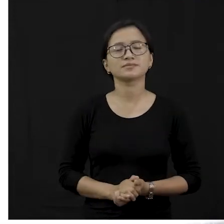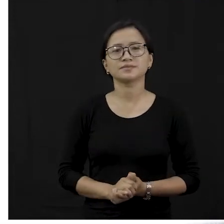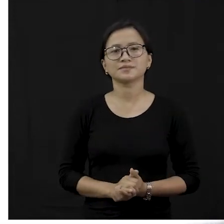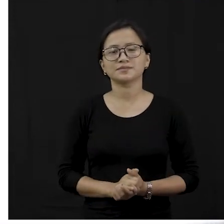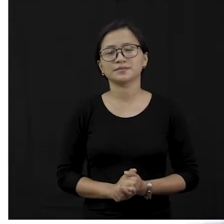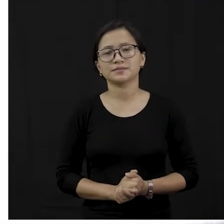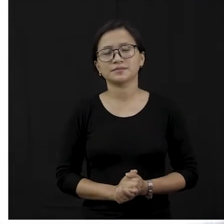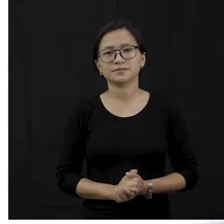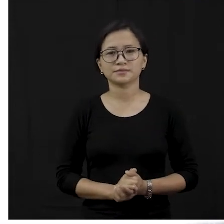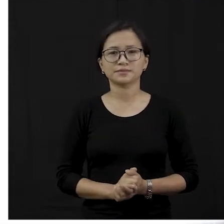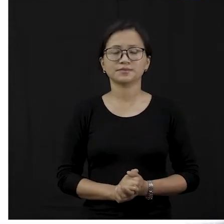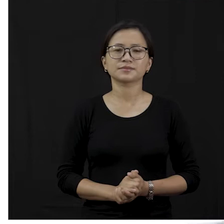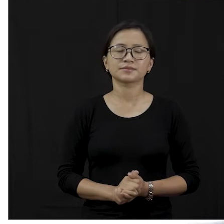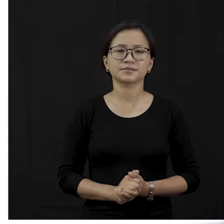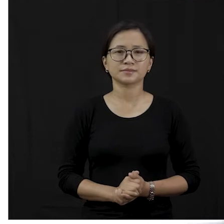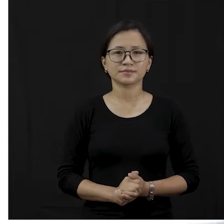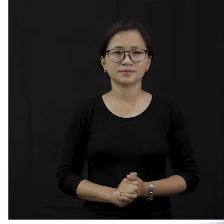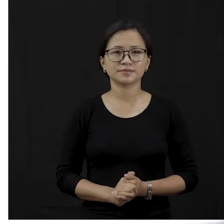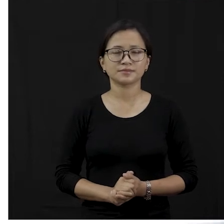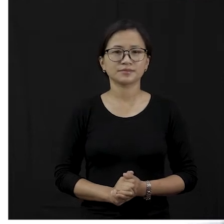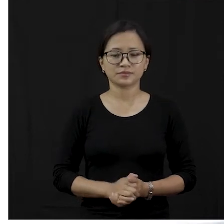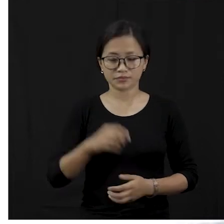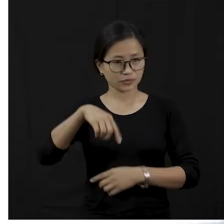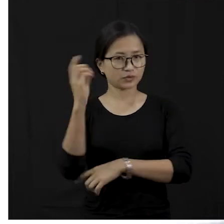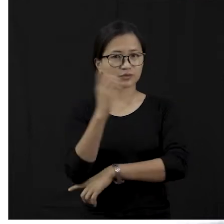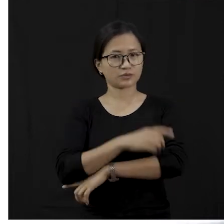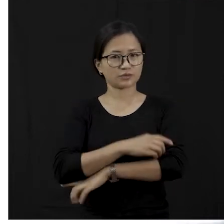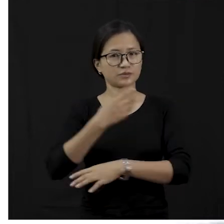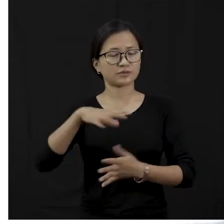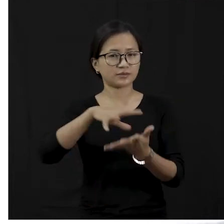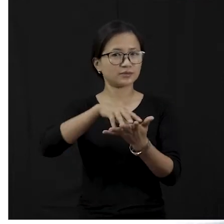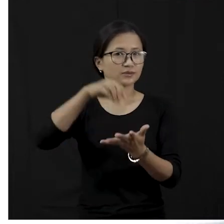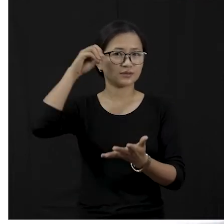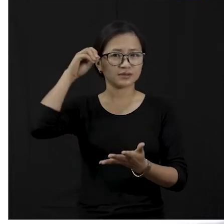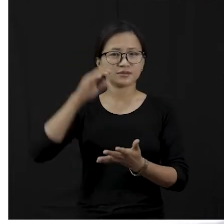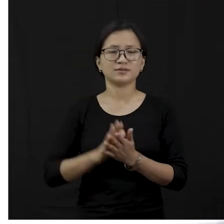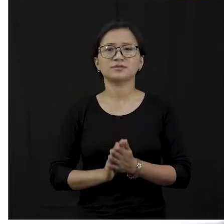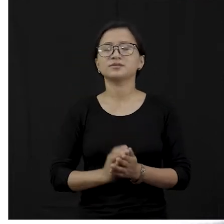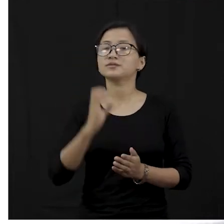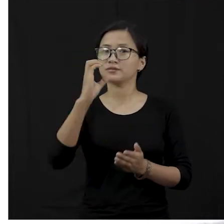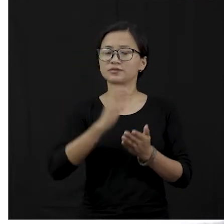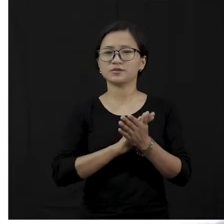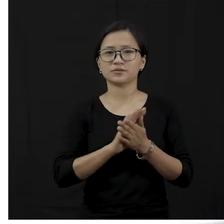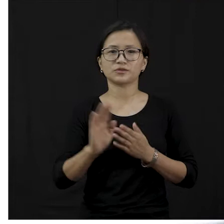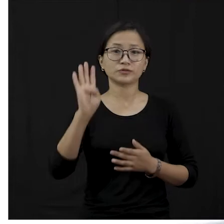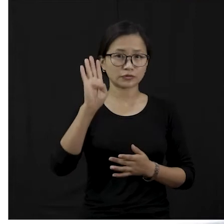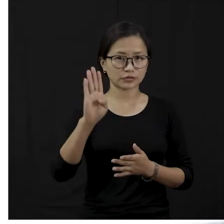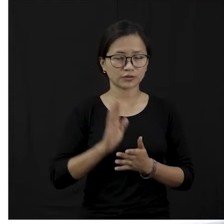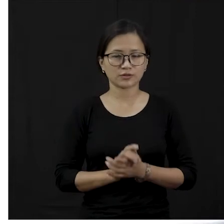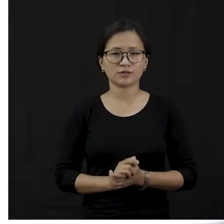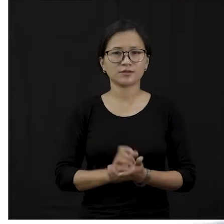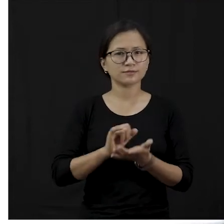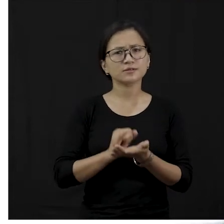right? Yes, then today we are going to learn chapter number 4,